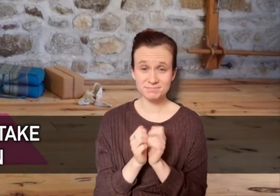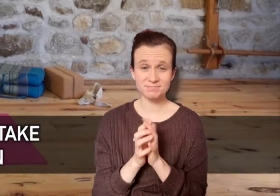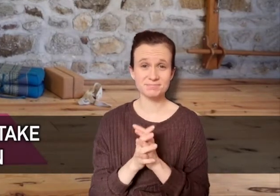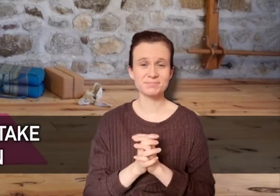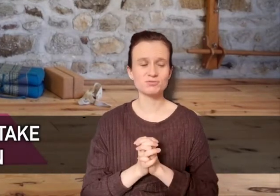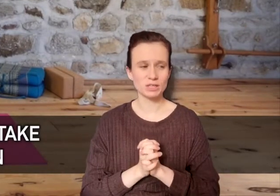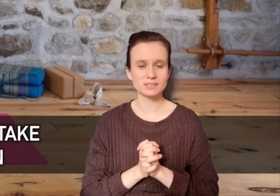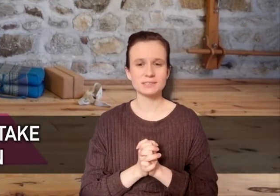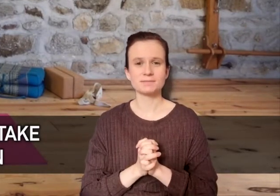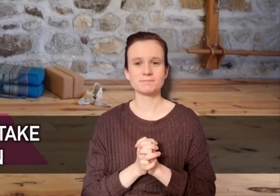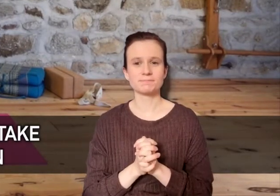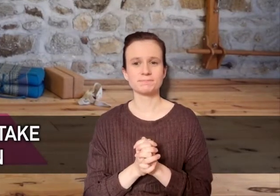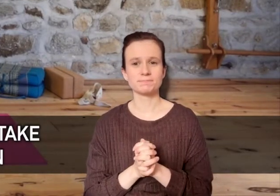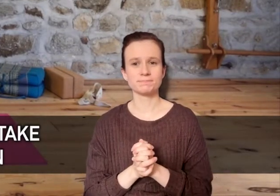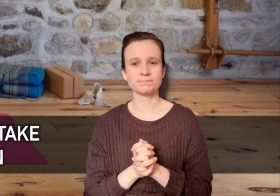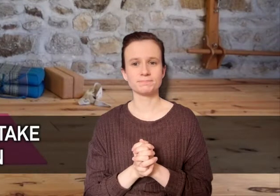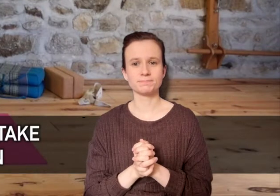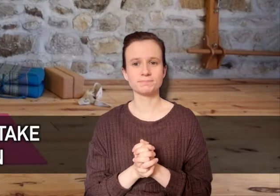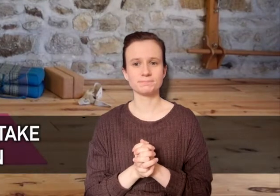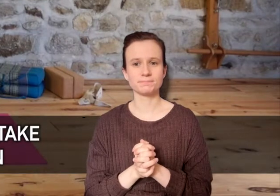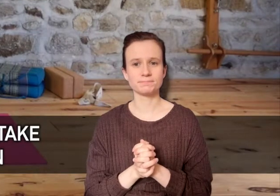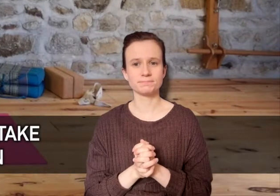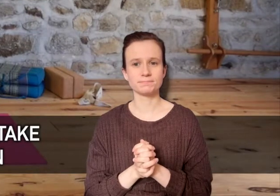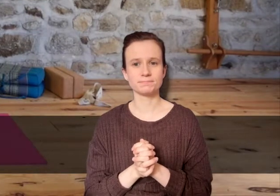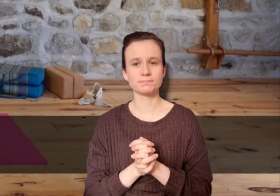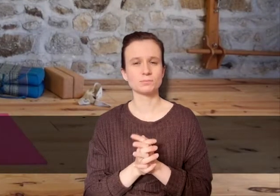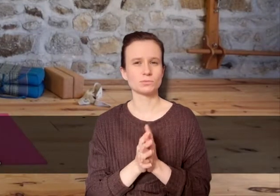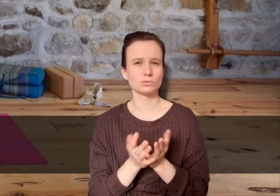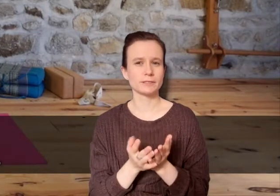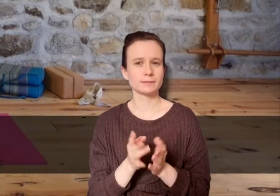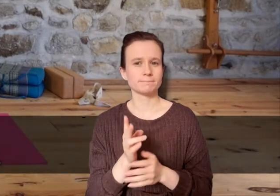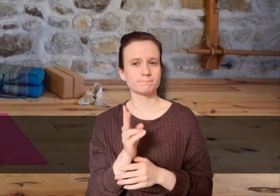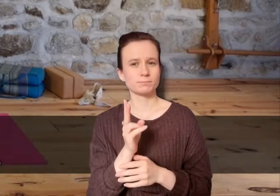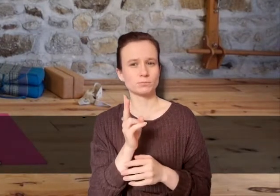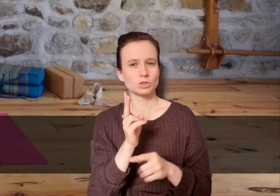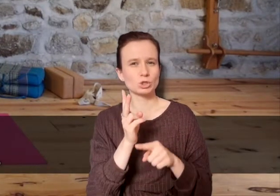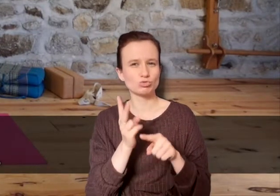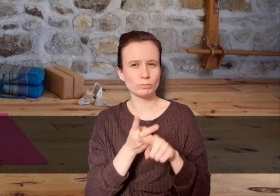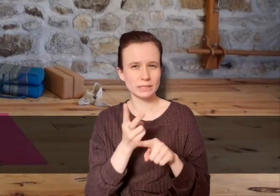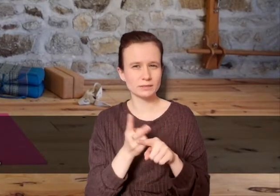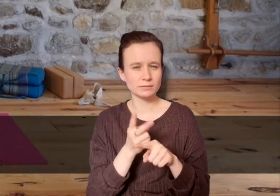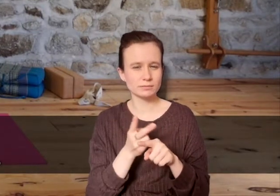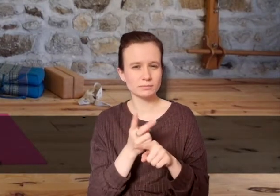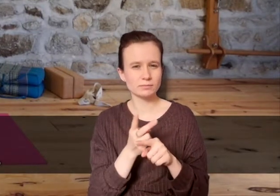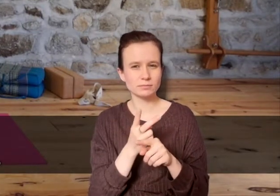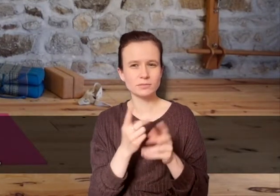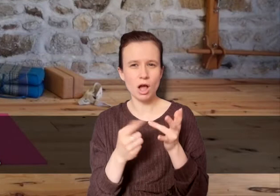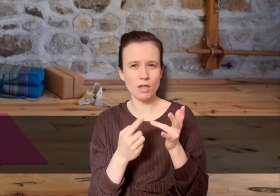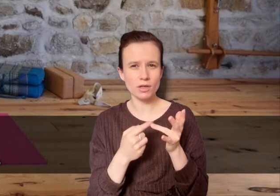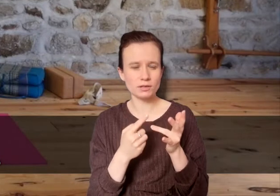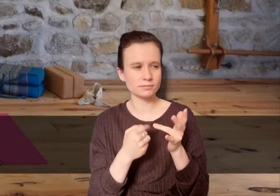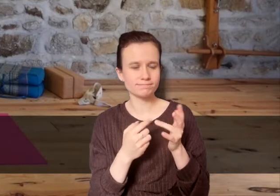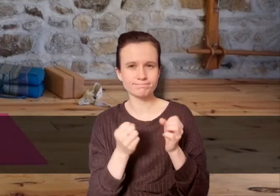We're going to take another small sun salutation variation, but we're going to take our time